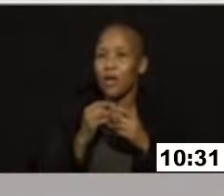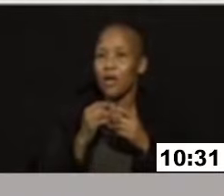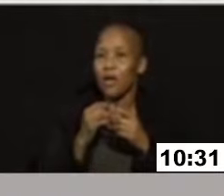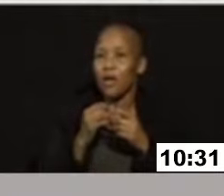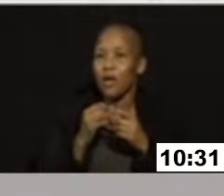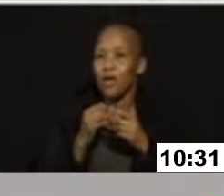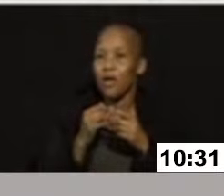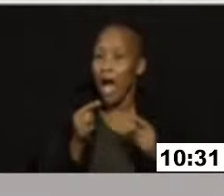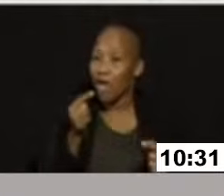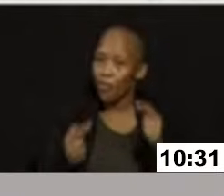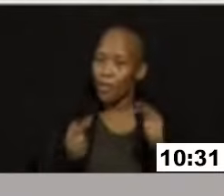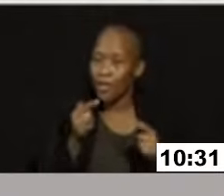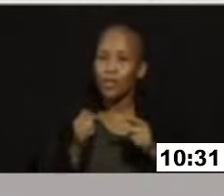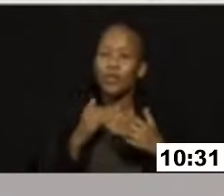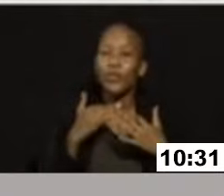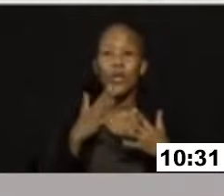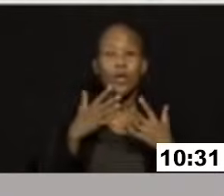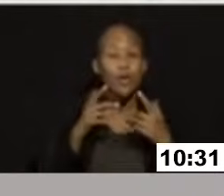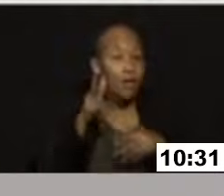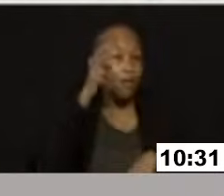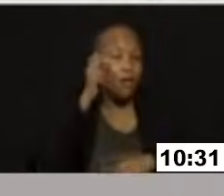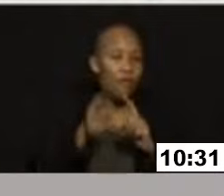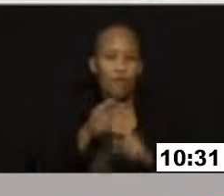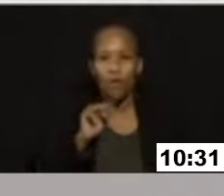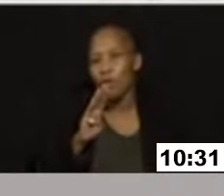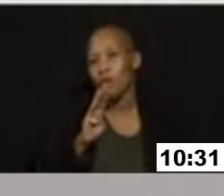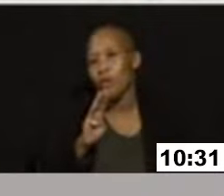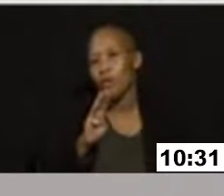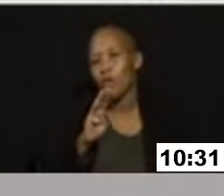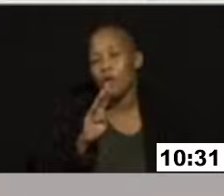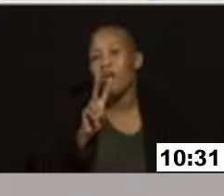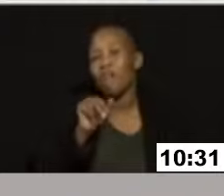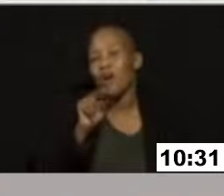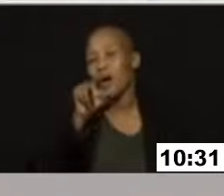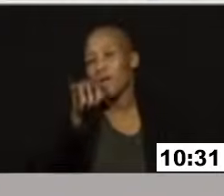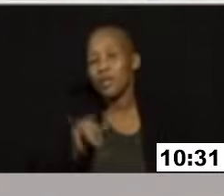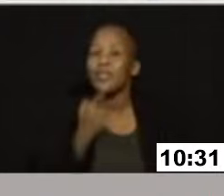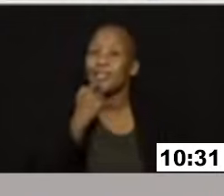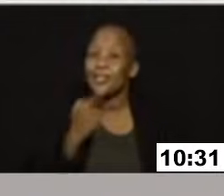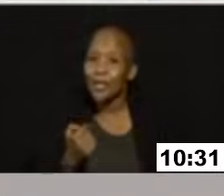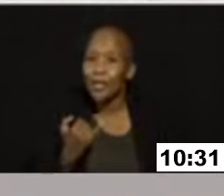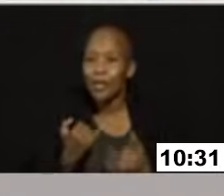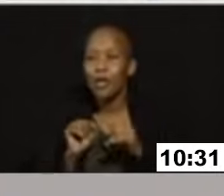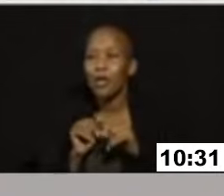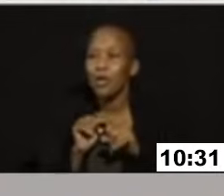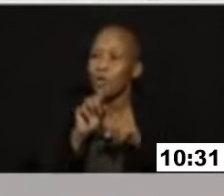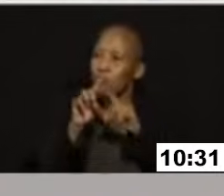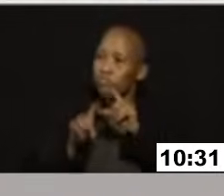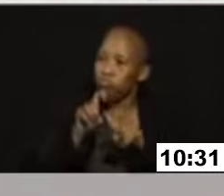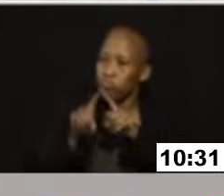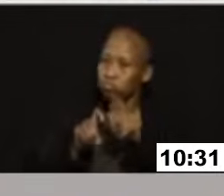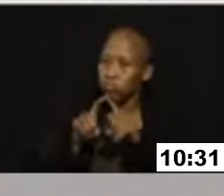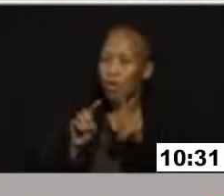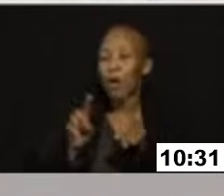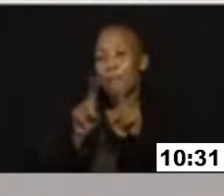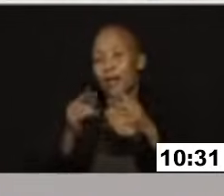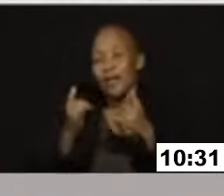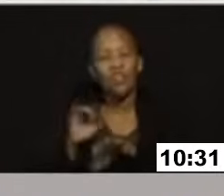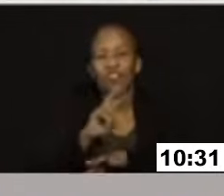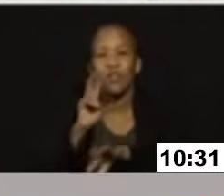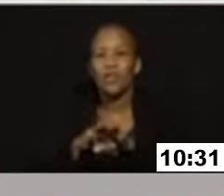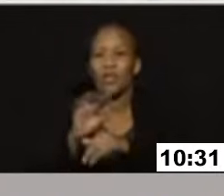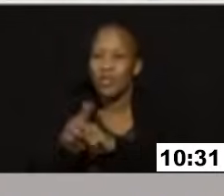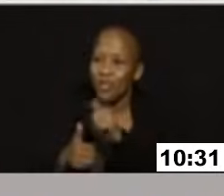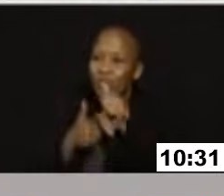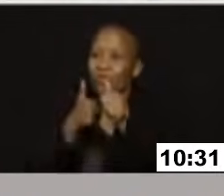some self-standing rule or right under 3.7 to cross-examine where you don't have to follow what precedes